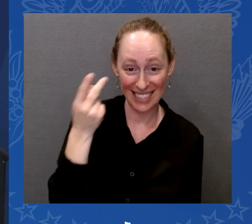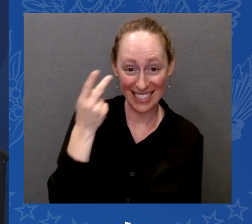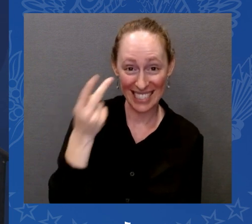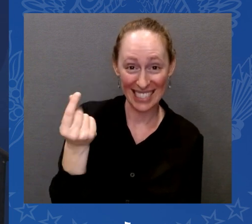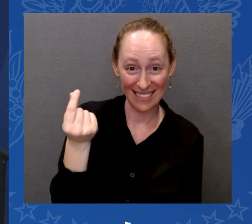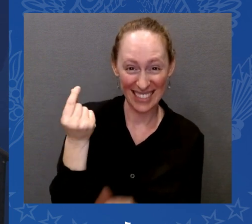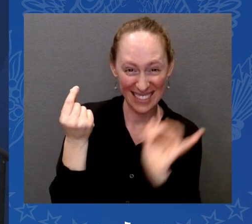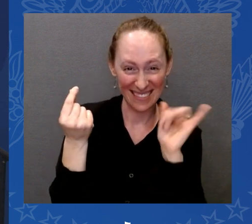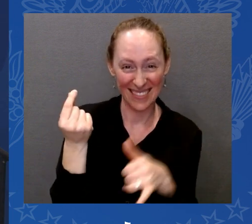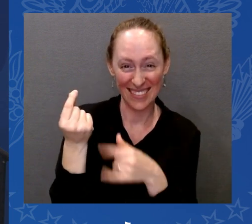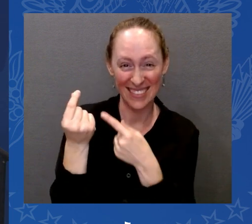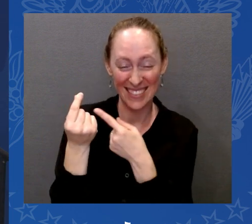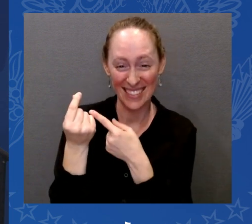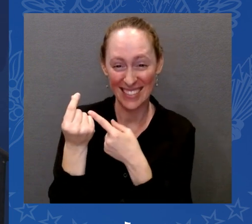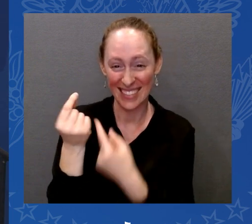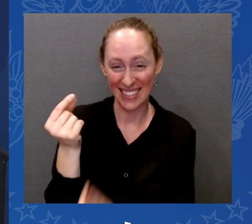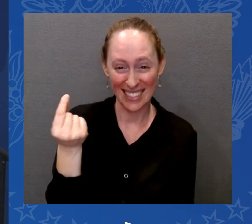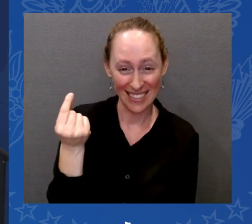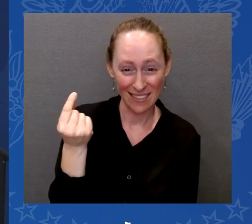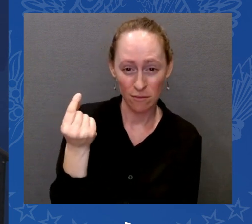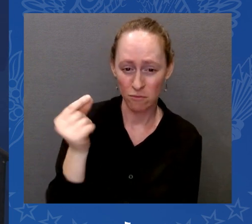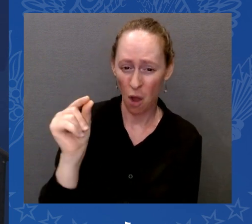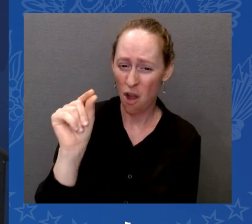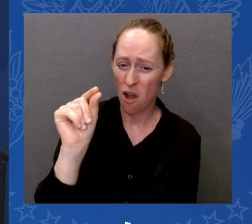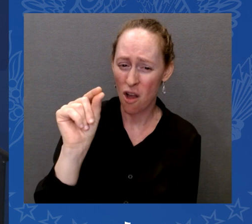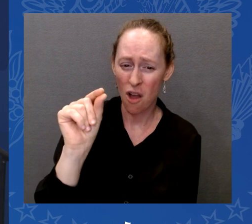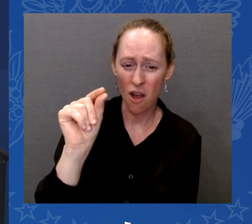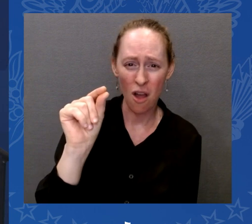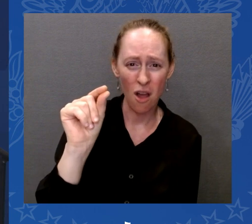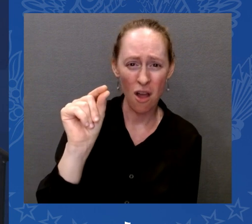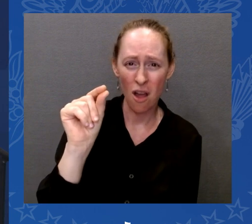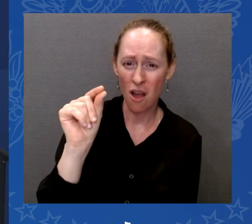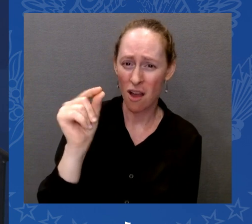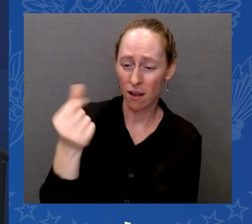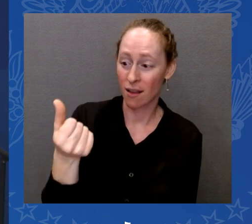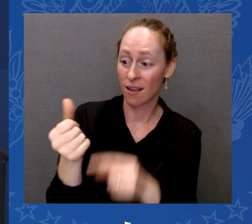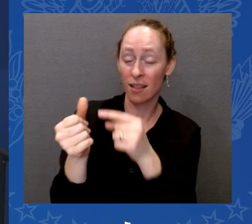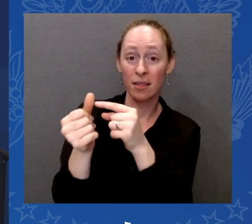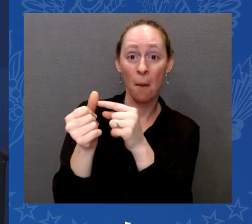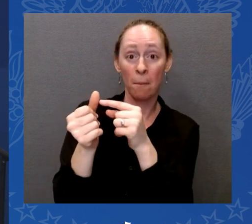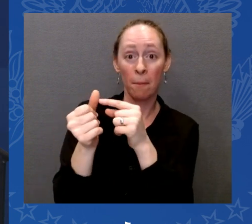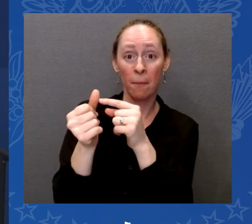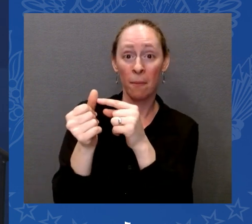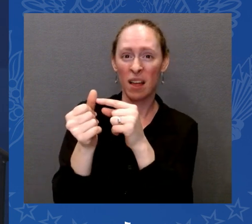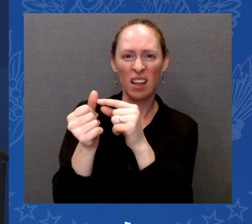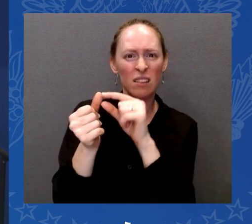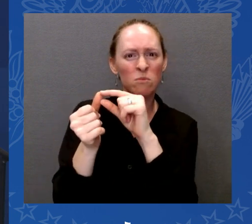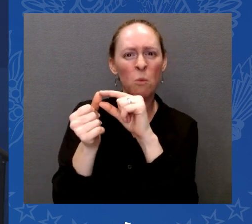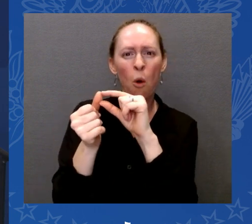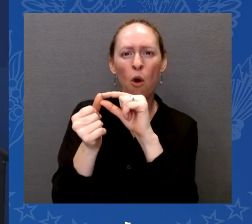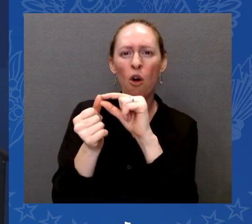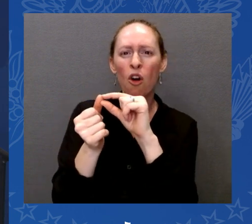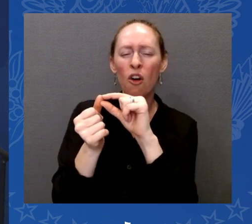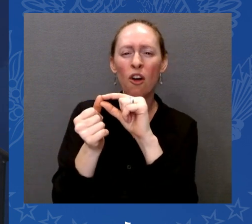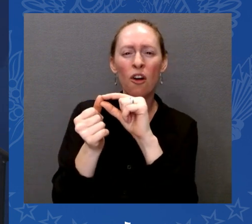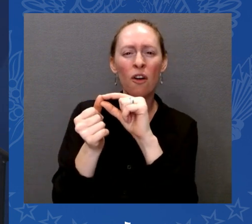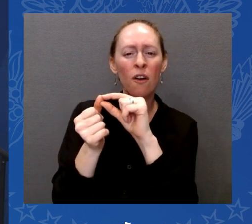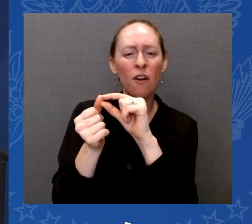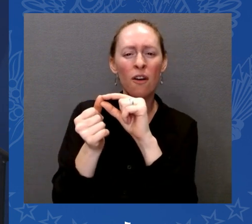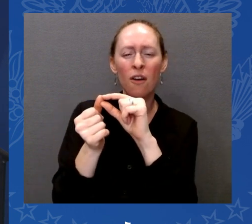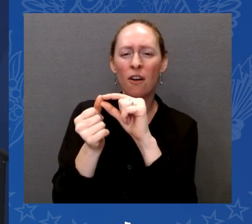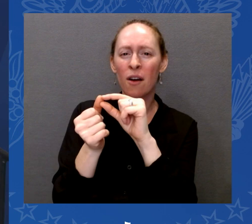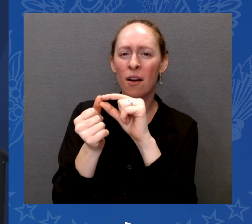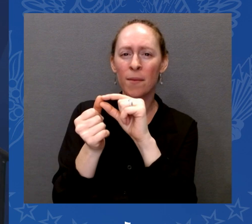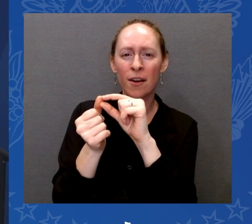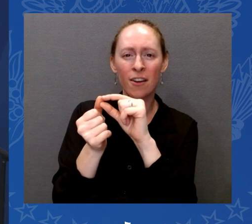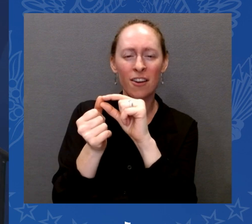thumbnail. It is thinner than my thumbnail. And it will contain these chips that we'll make here, each